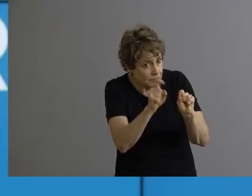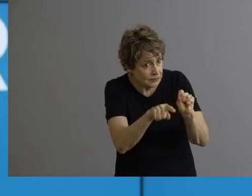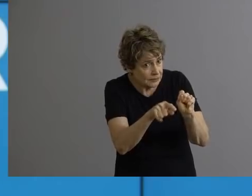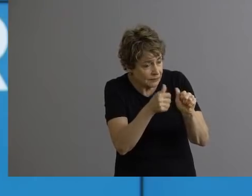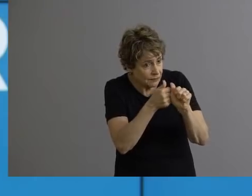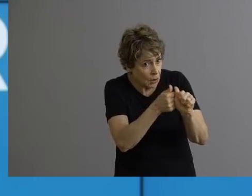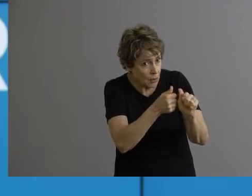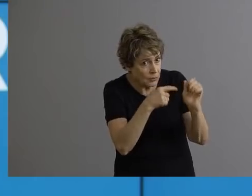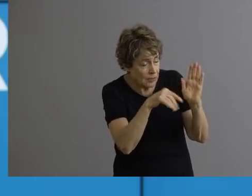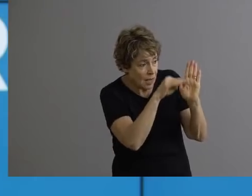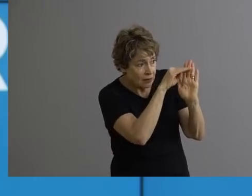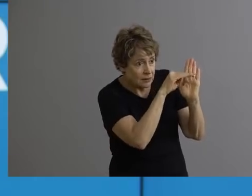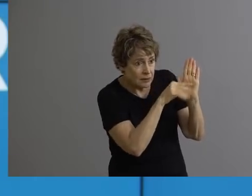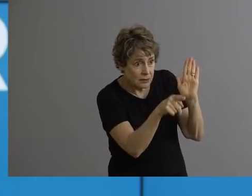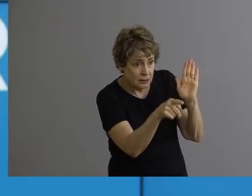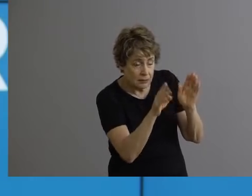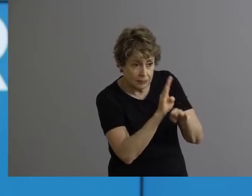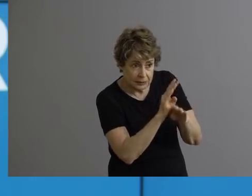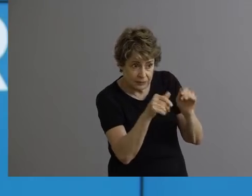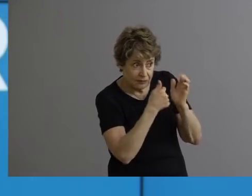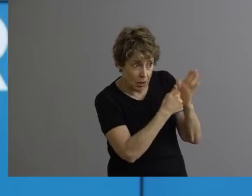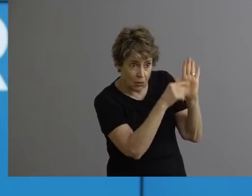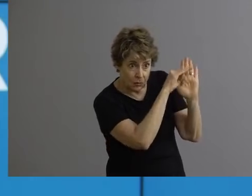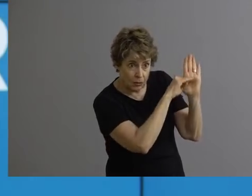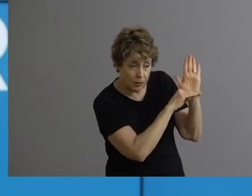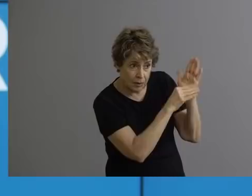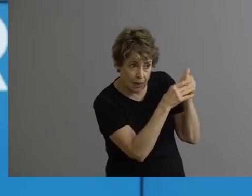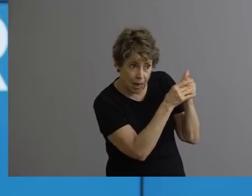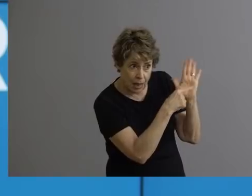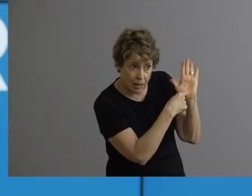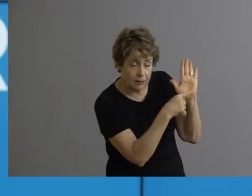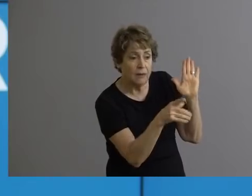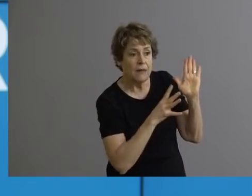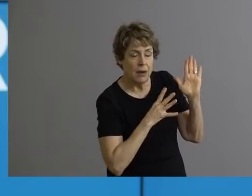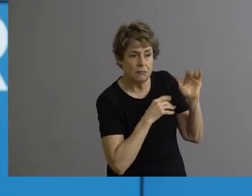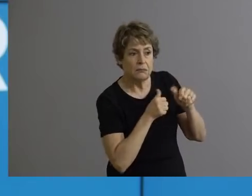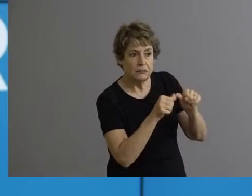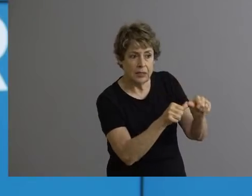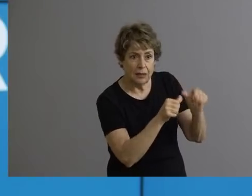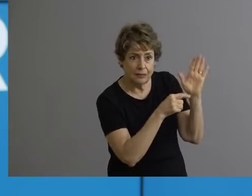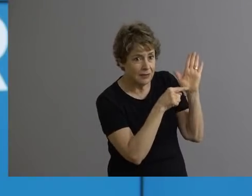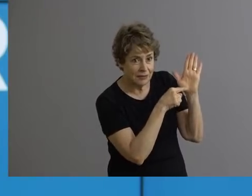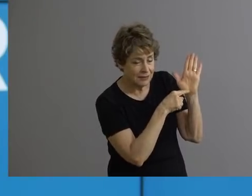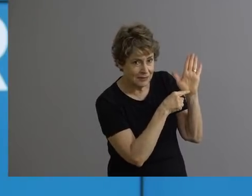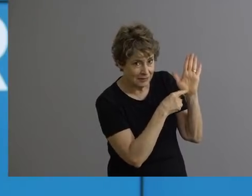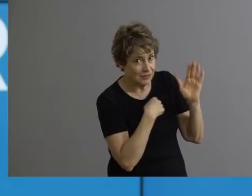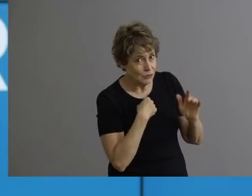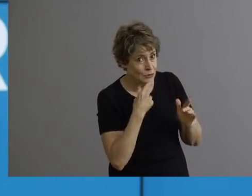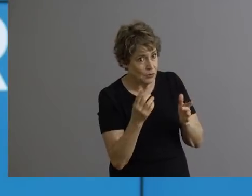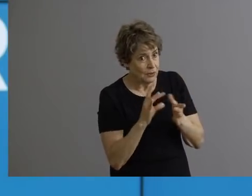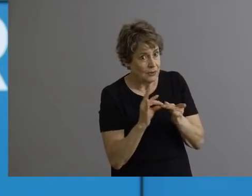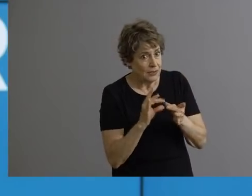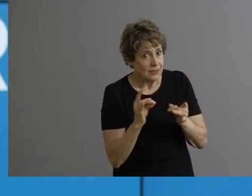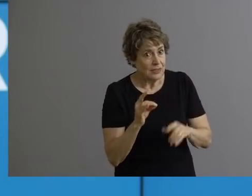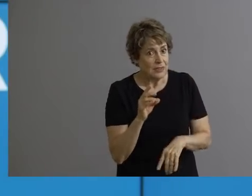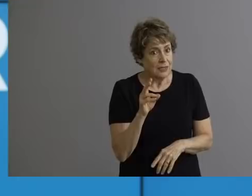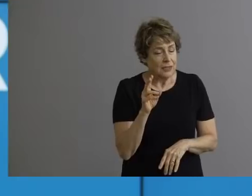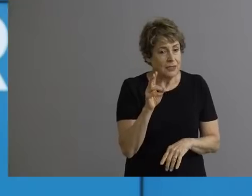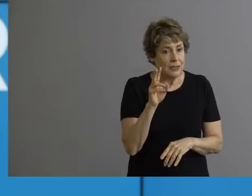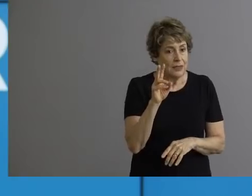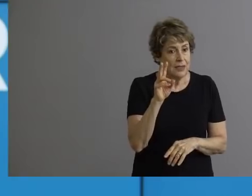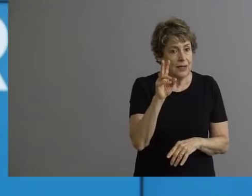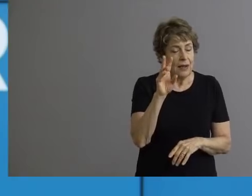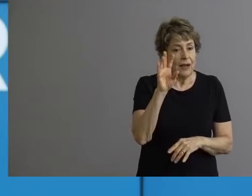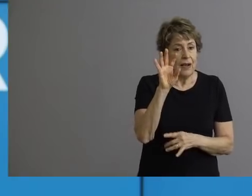question around enforcement. We've got the fire code, we've got local county health officials, we have